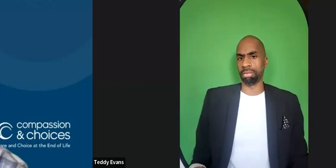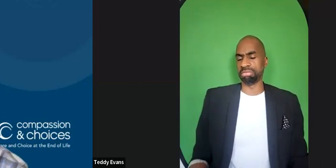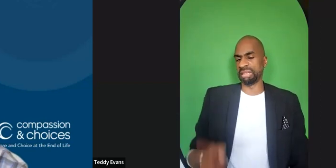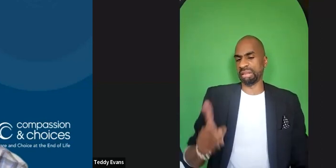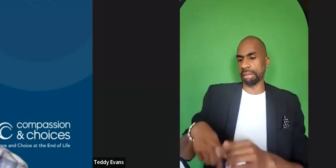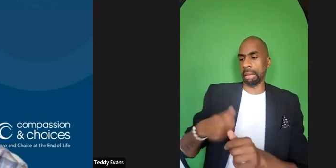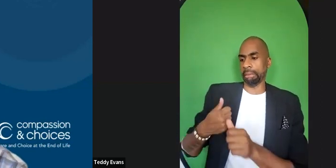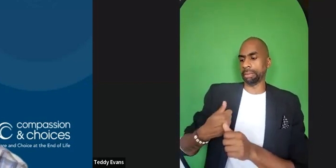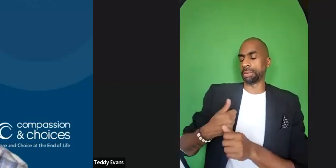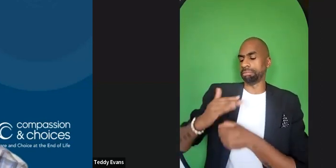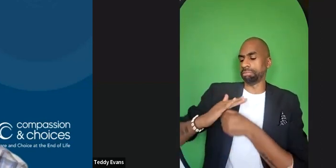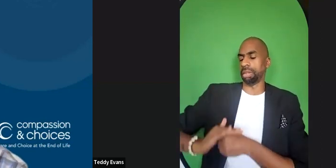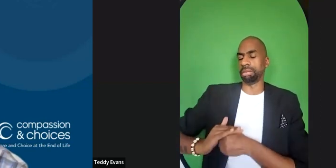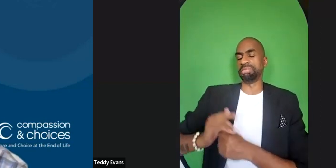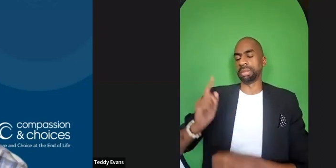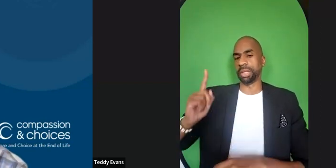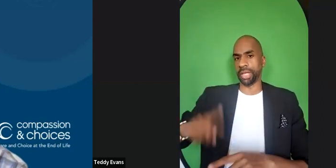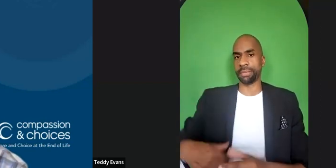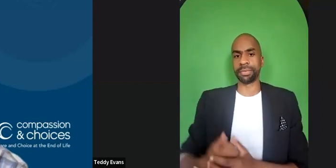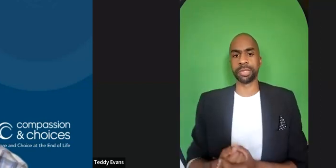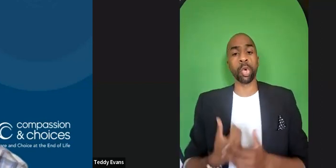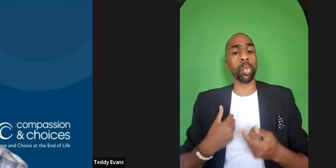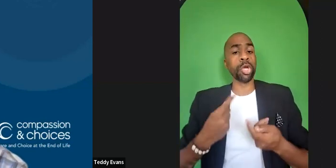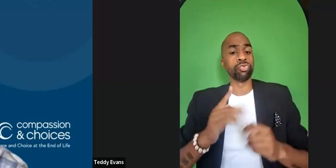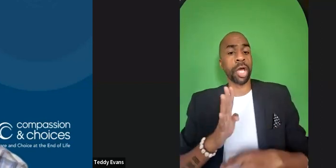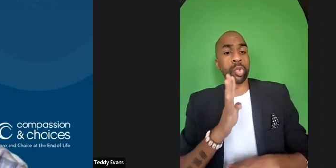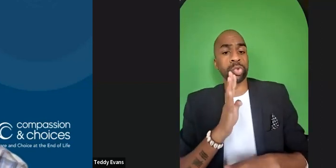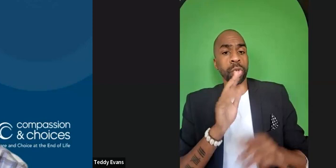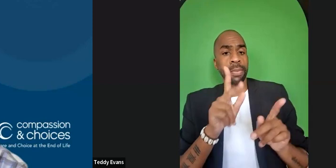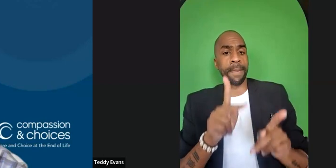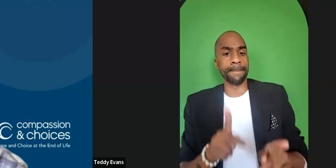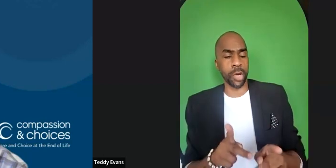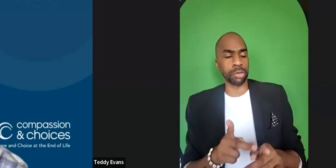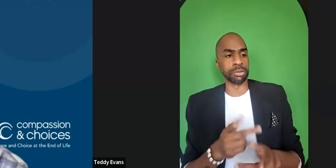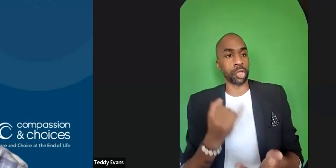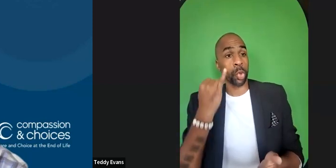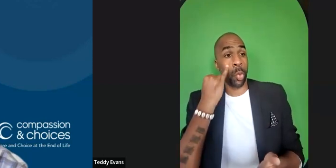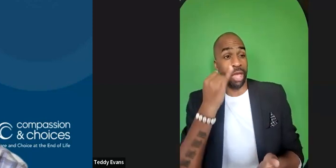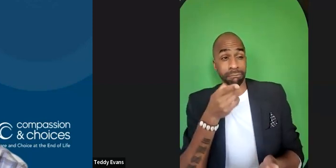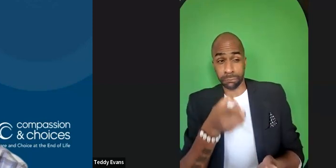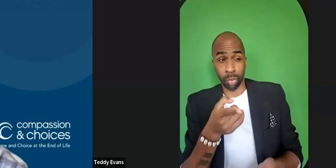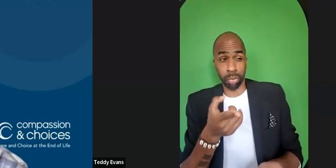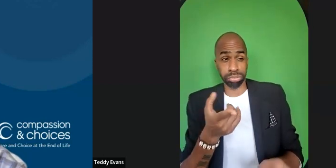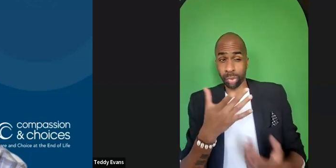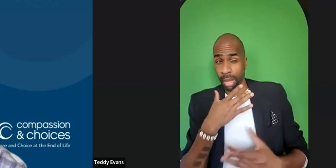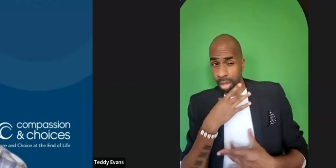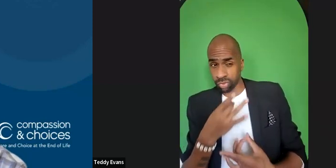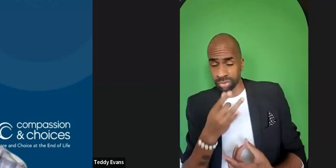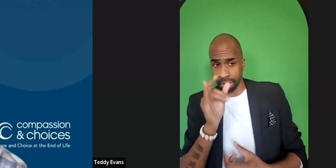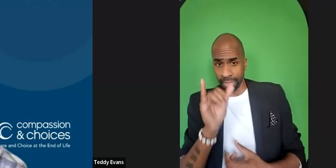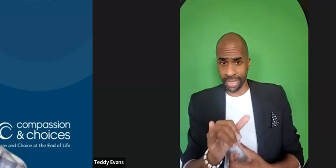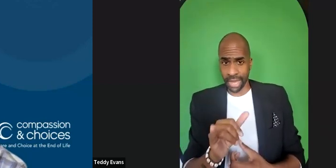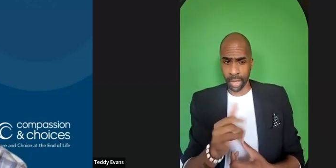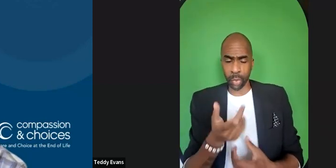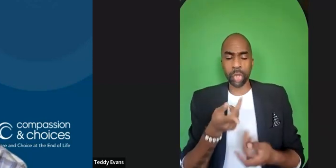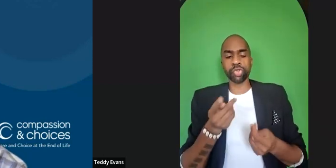talk to people about medical aid in dying early if this is something that they've expressed an interest in, and educate them about